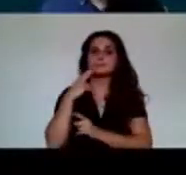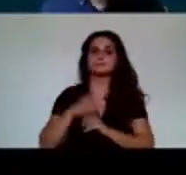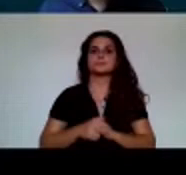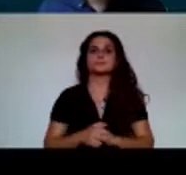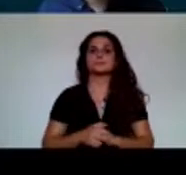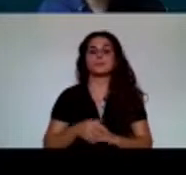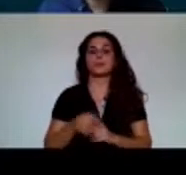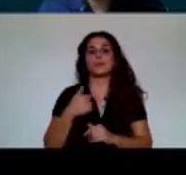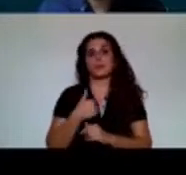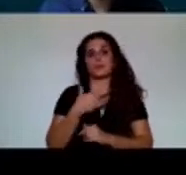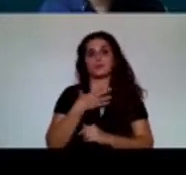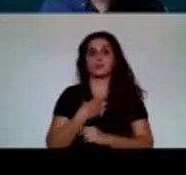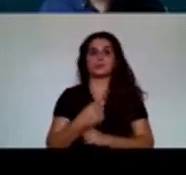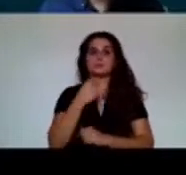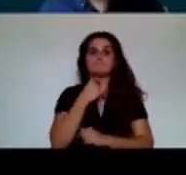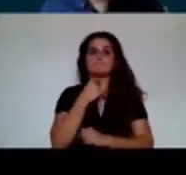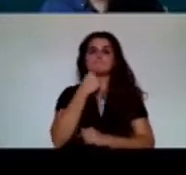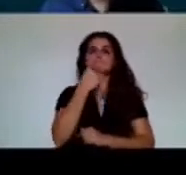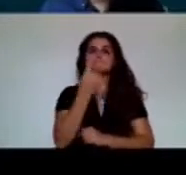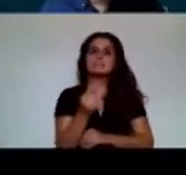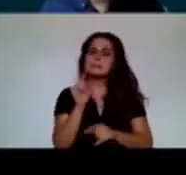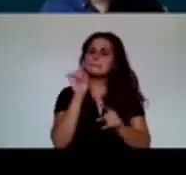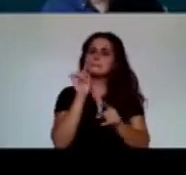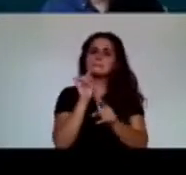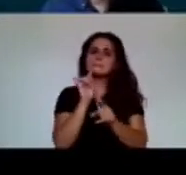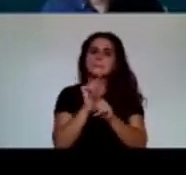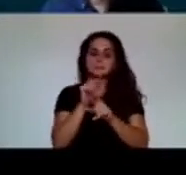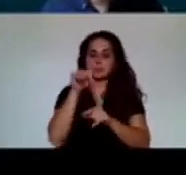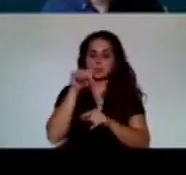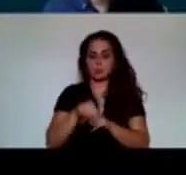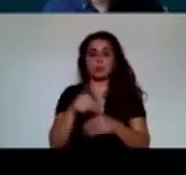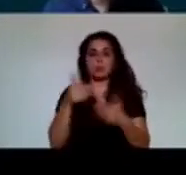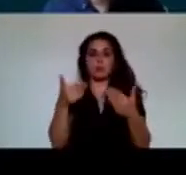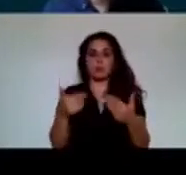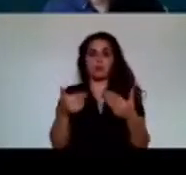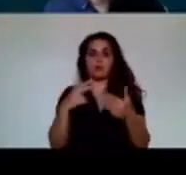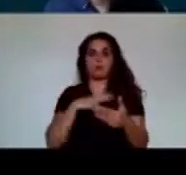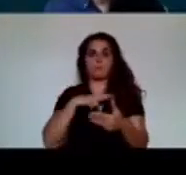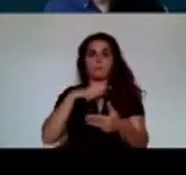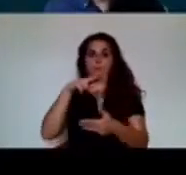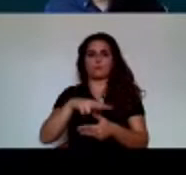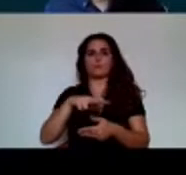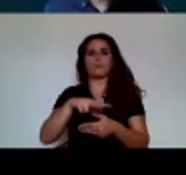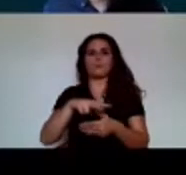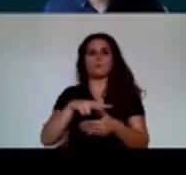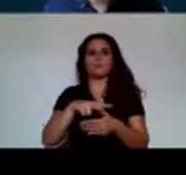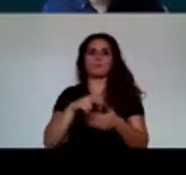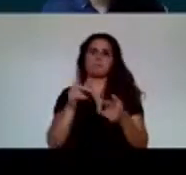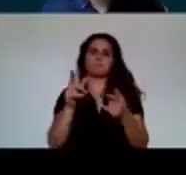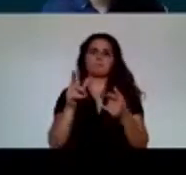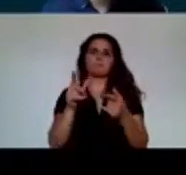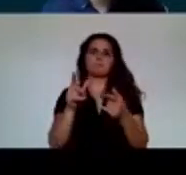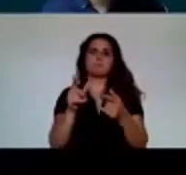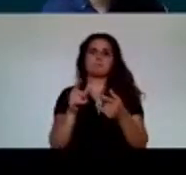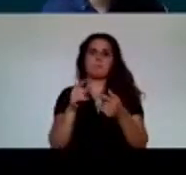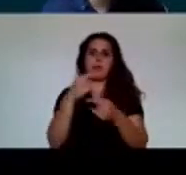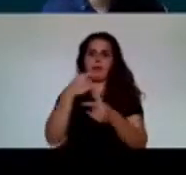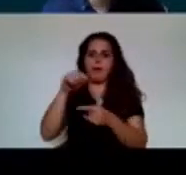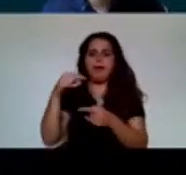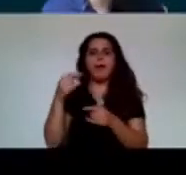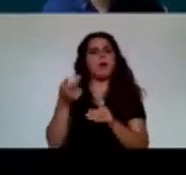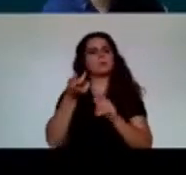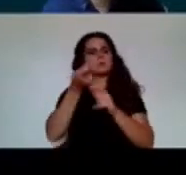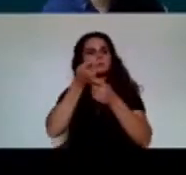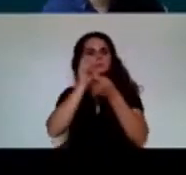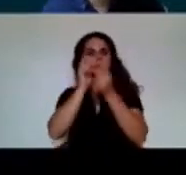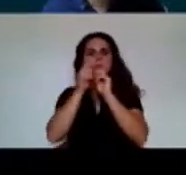I should say that even though today in Portugal there's an open and lively discussion